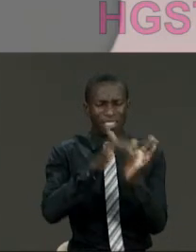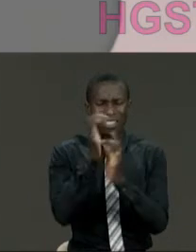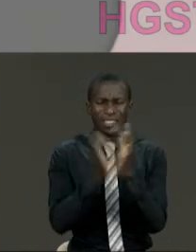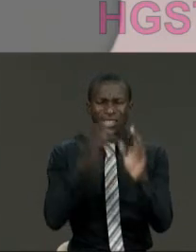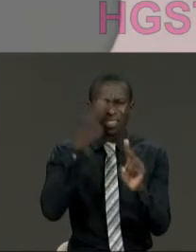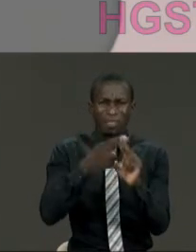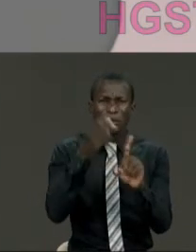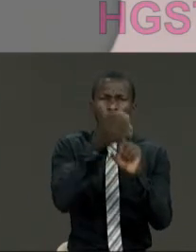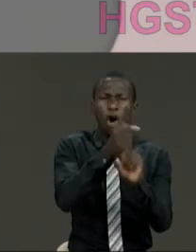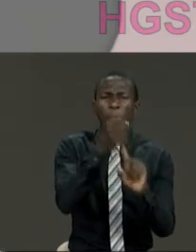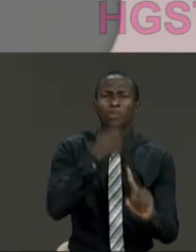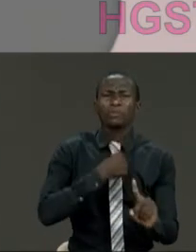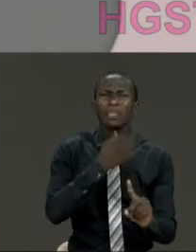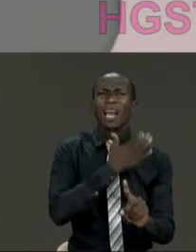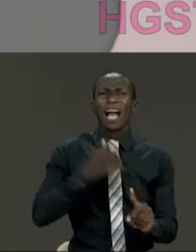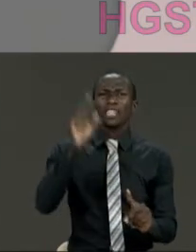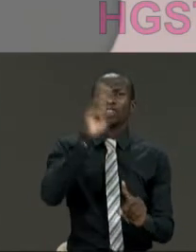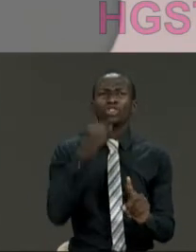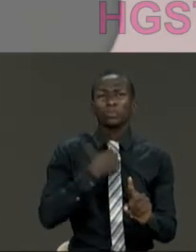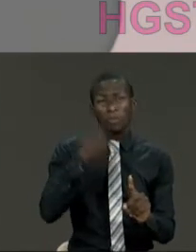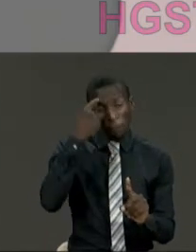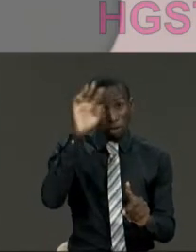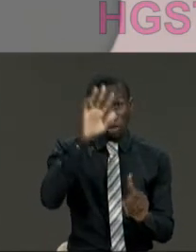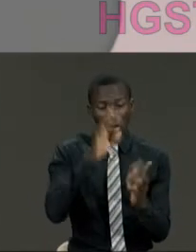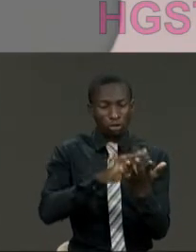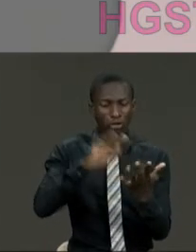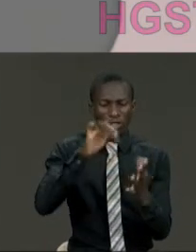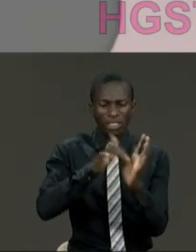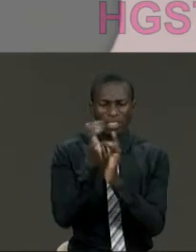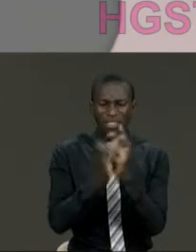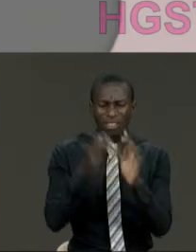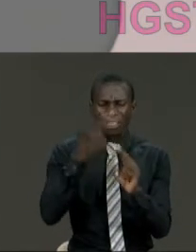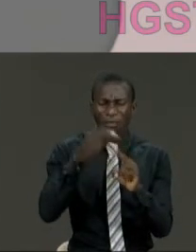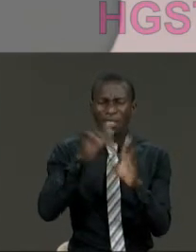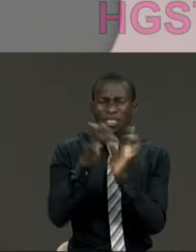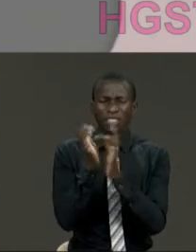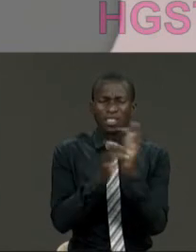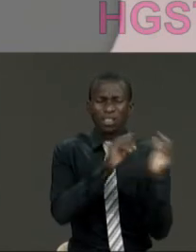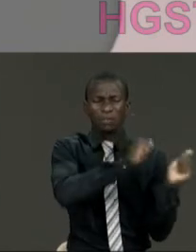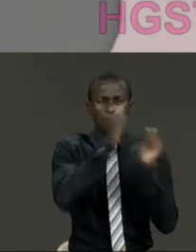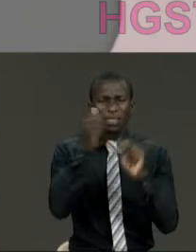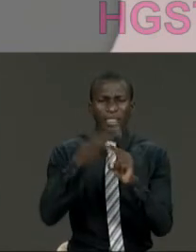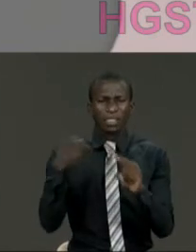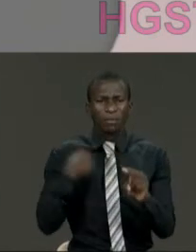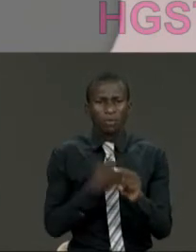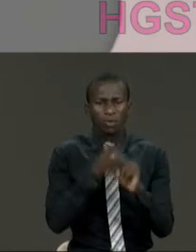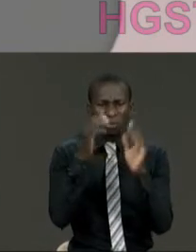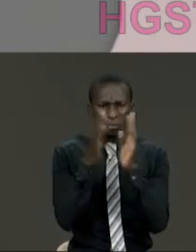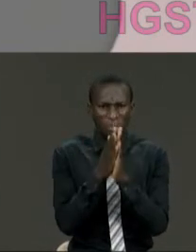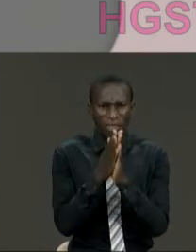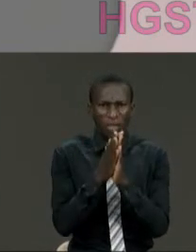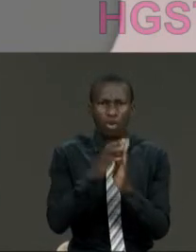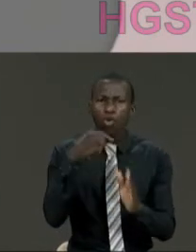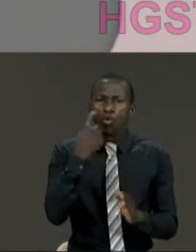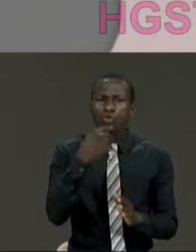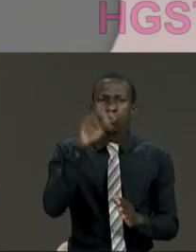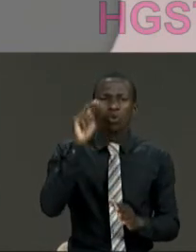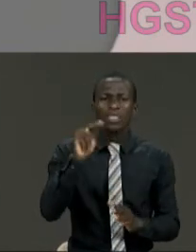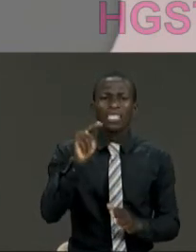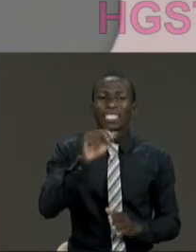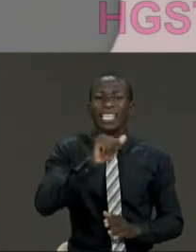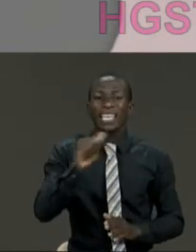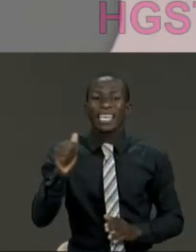glory in Jesus' name." In Jesus' mighty name, we are prayed. Who need the divine support that God